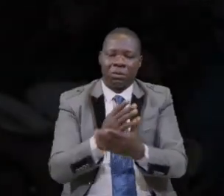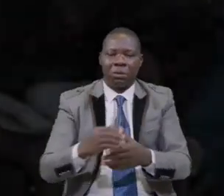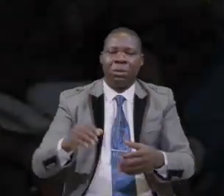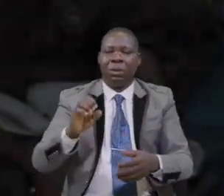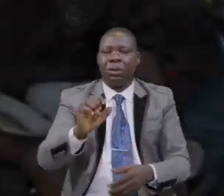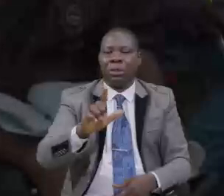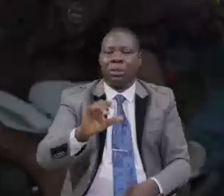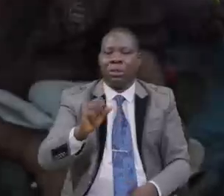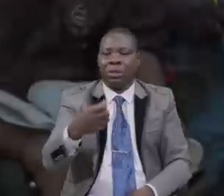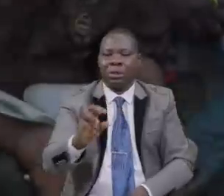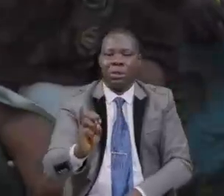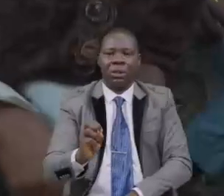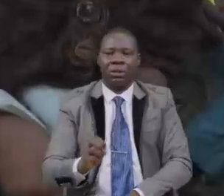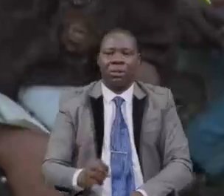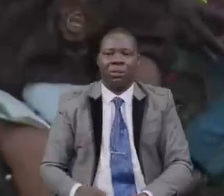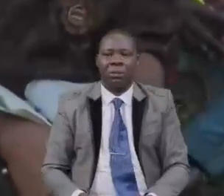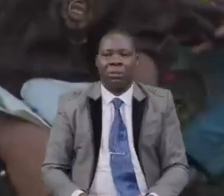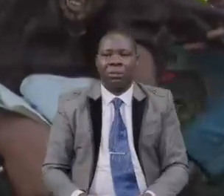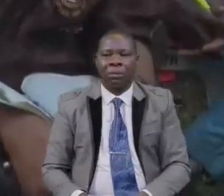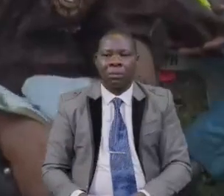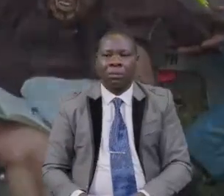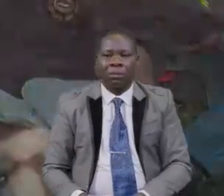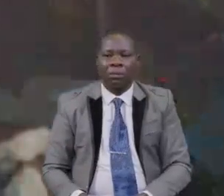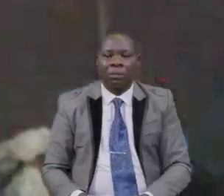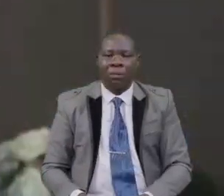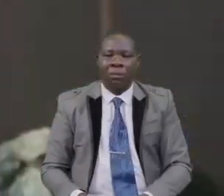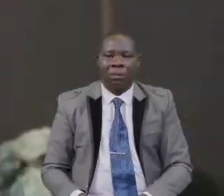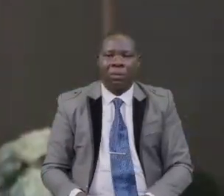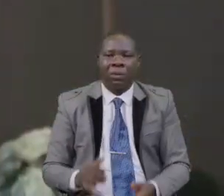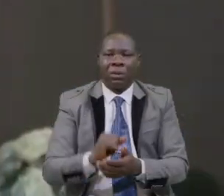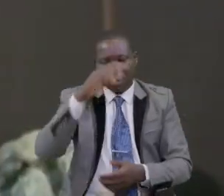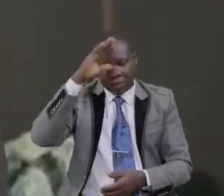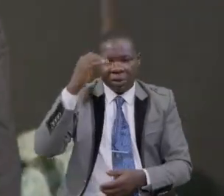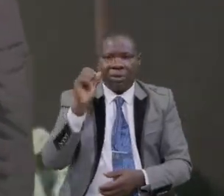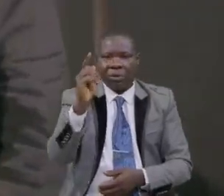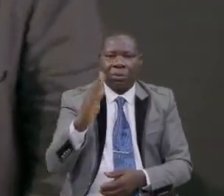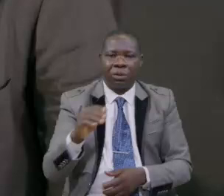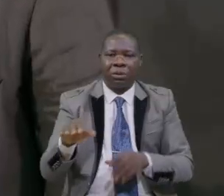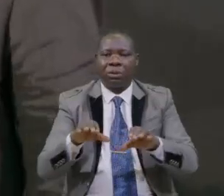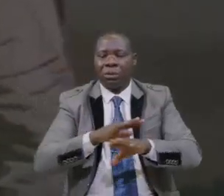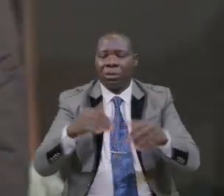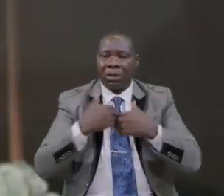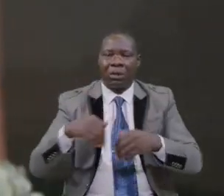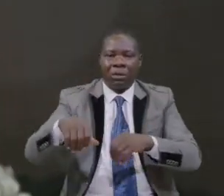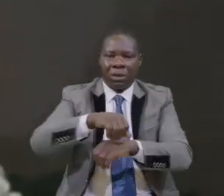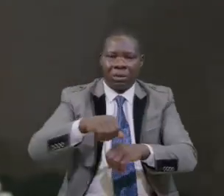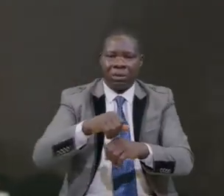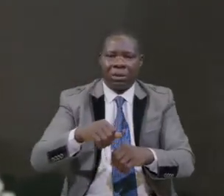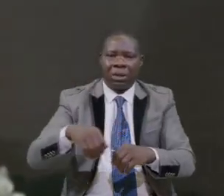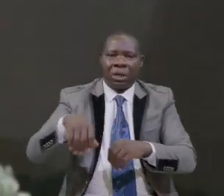A man of God, that man of God does not have anointing. Anointing also